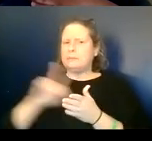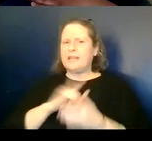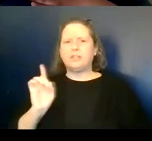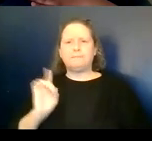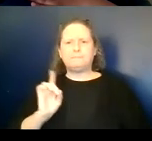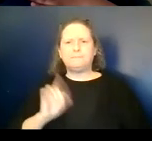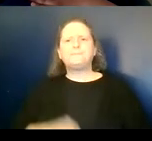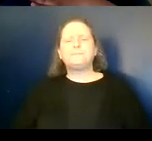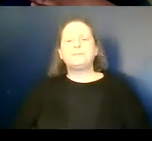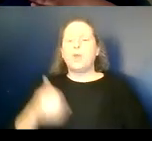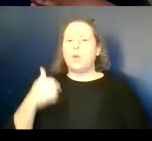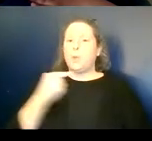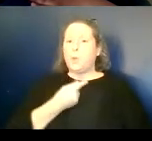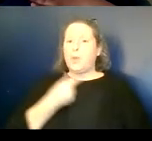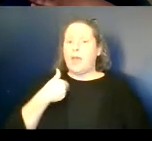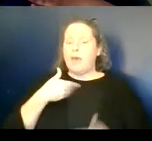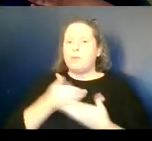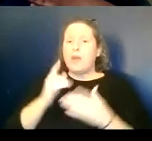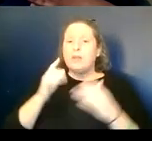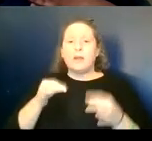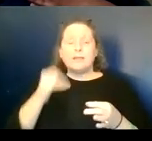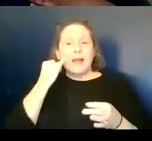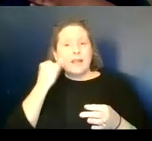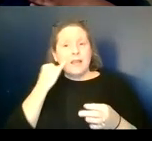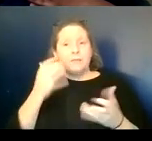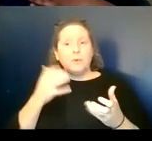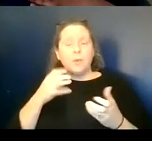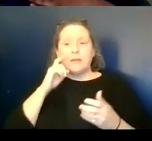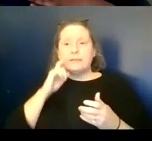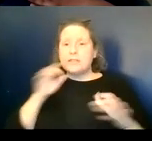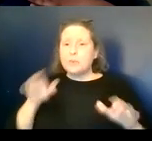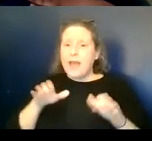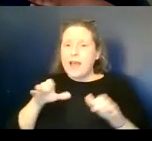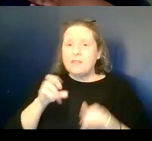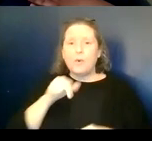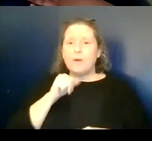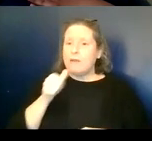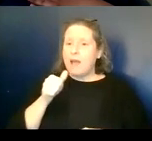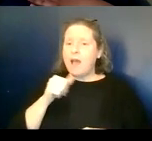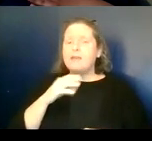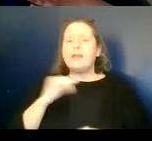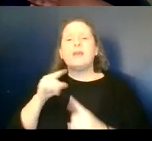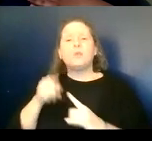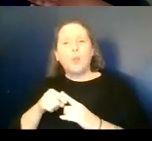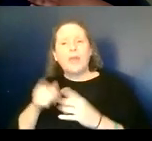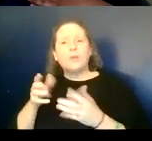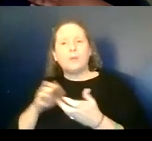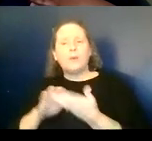whether or not we want to be sexually active and when we want to be sexually active.